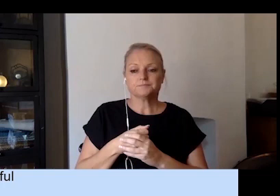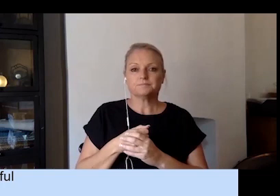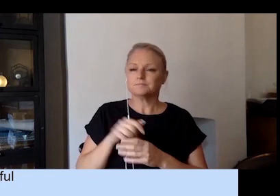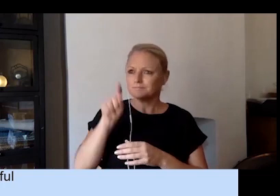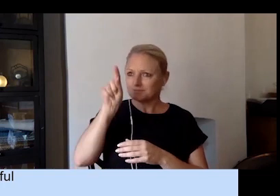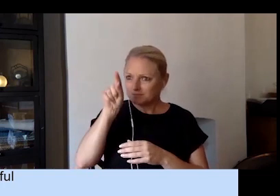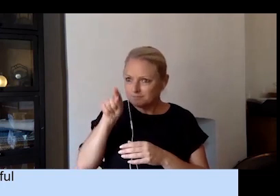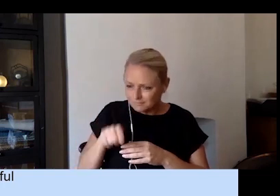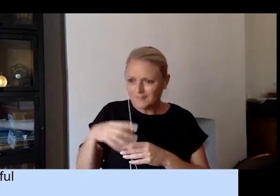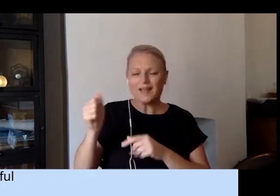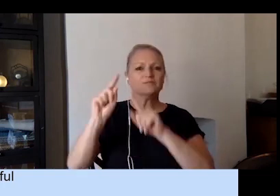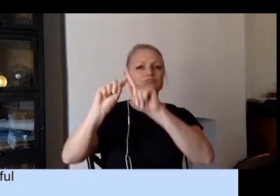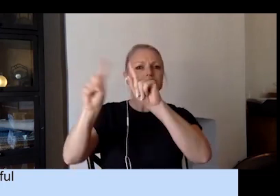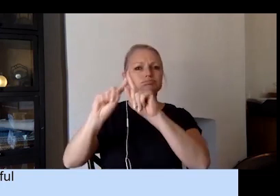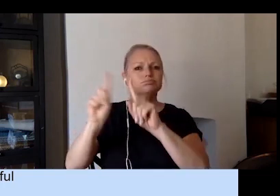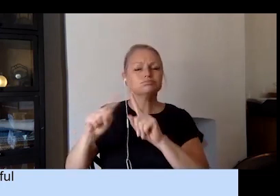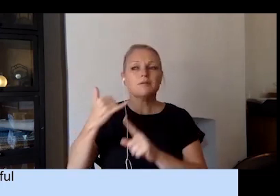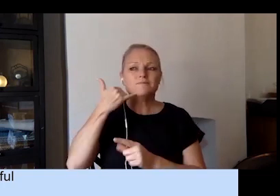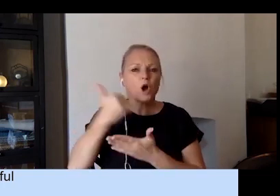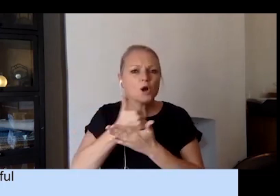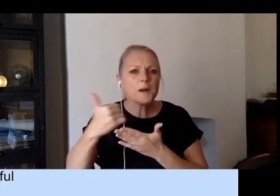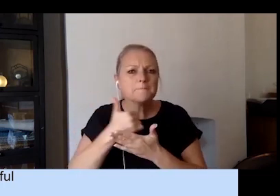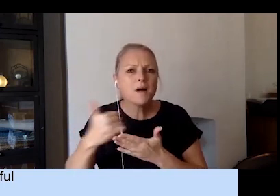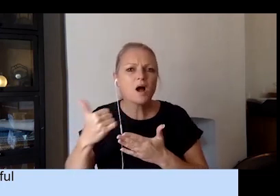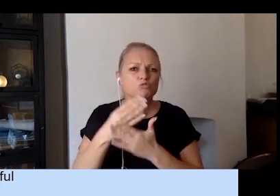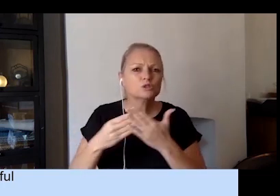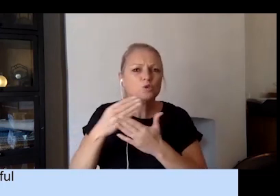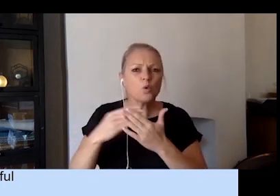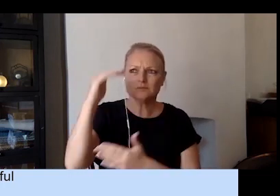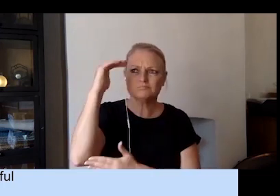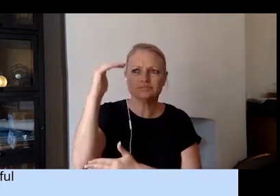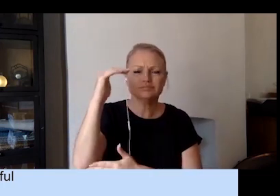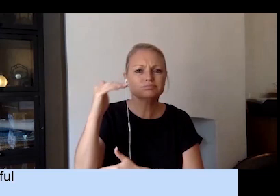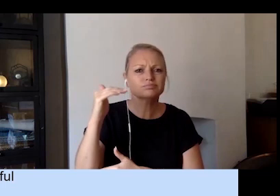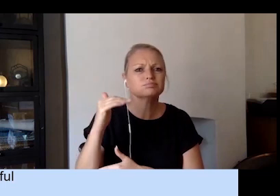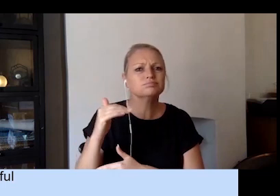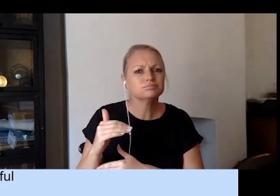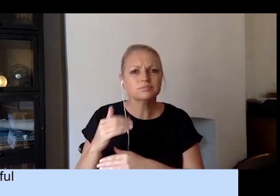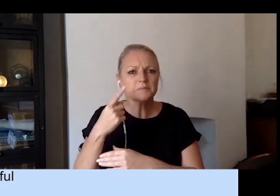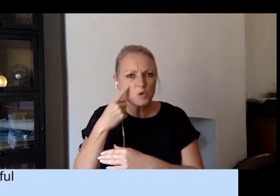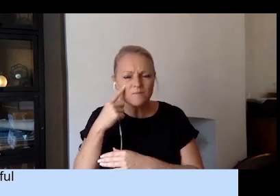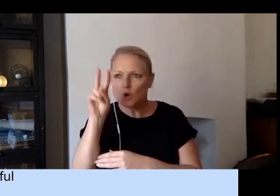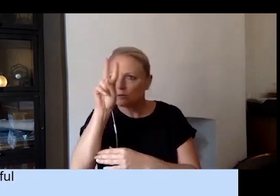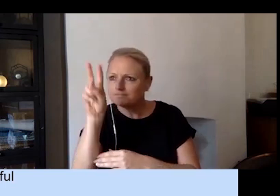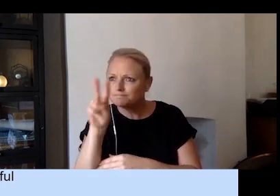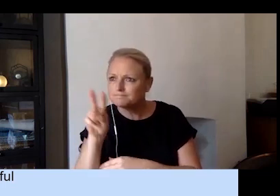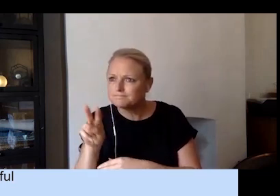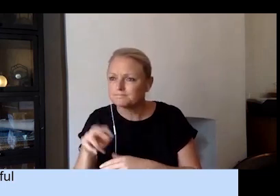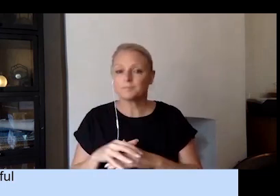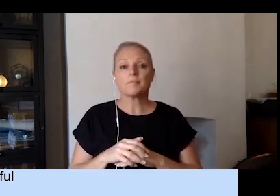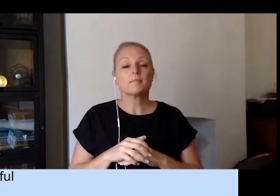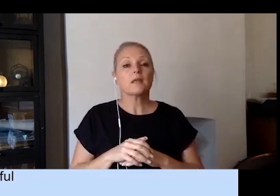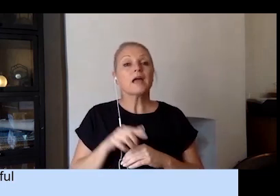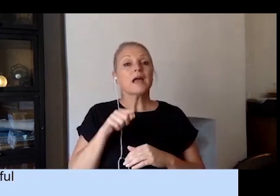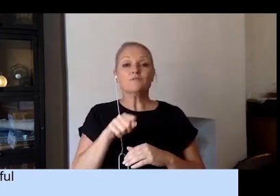phone numbers and resource links. If you want to read more about more stuff you